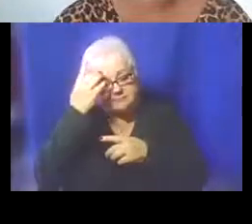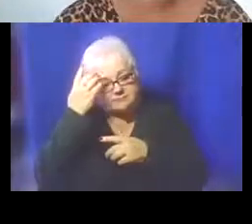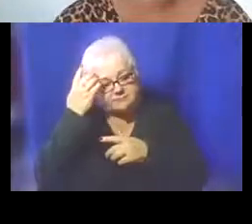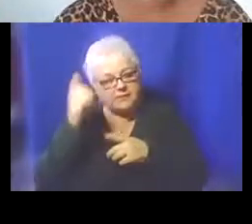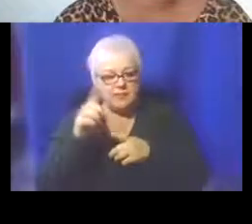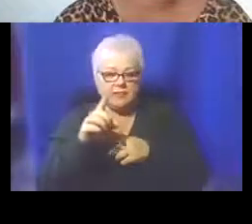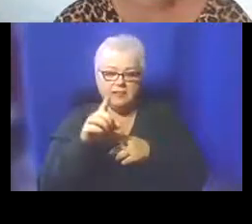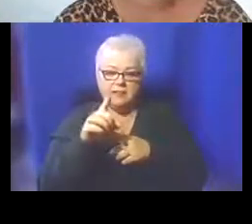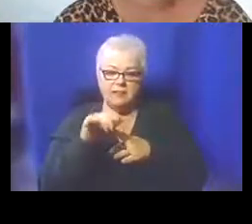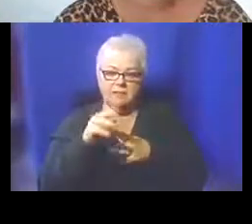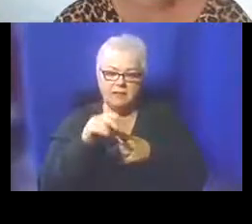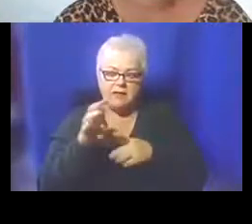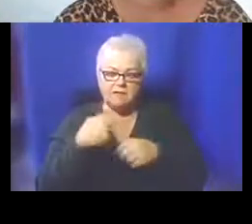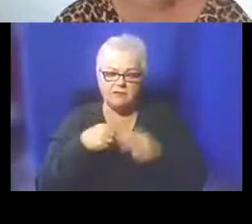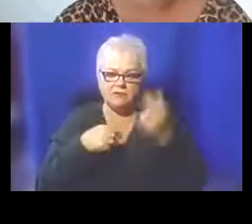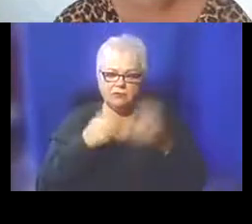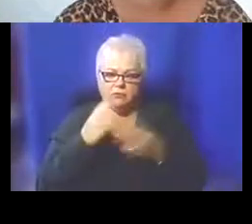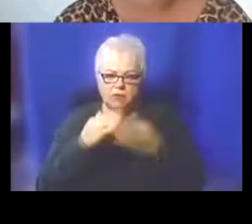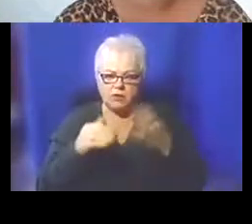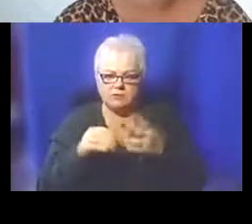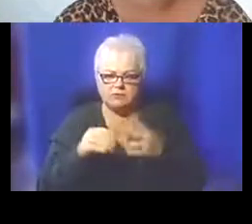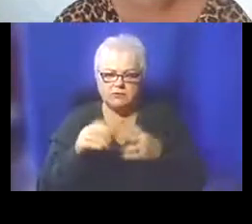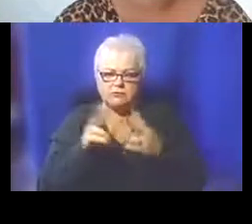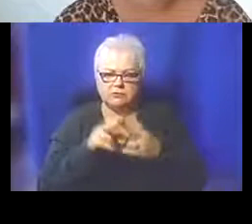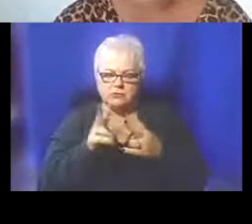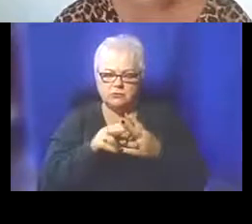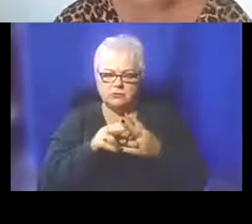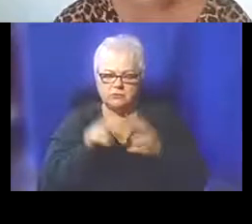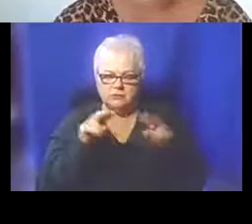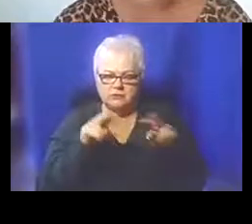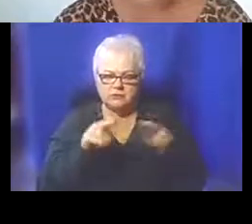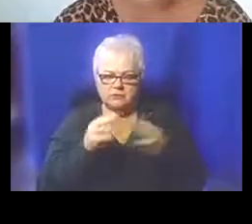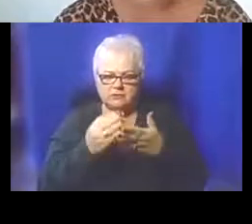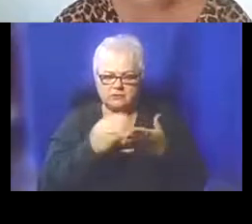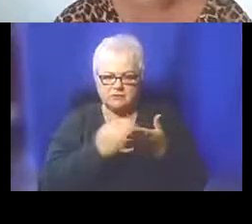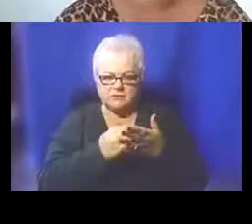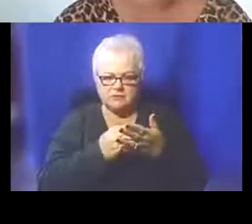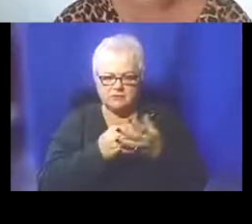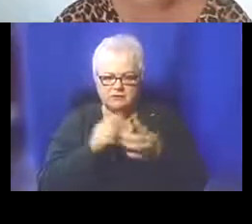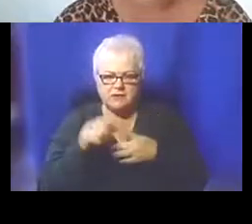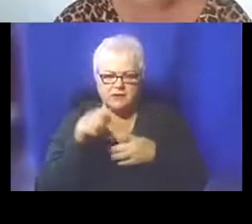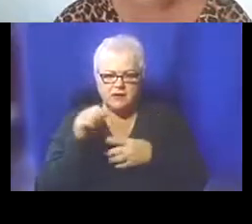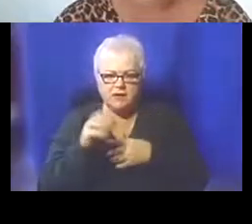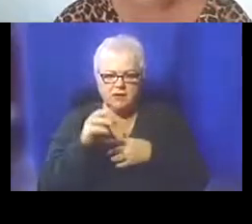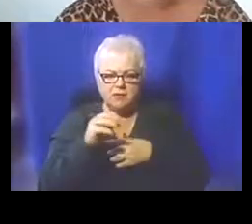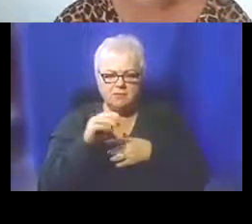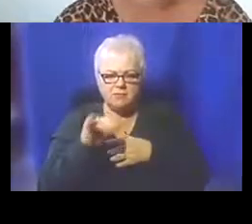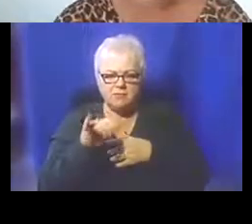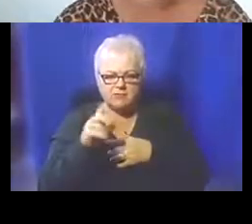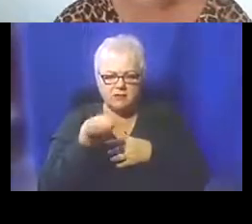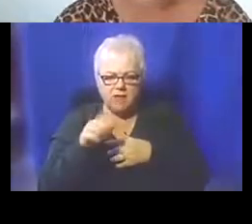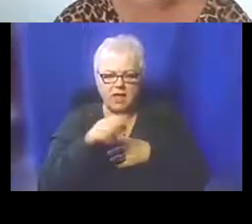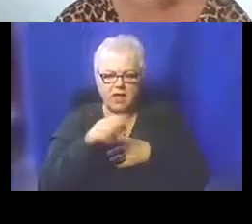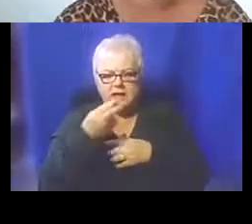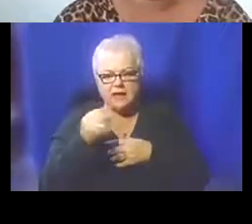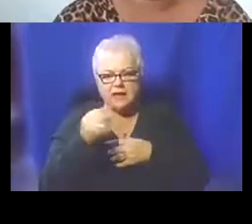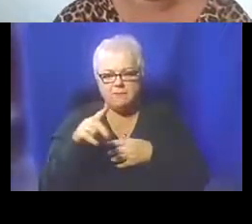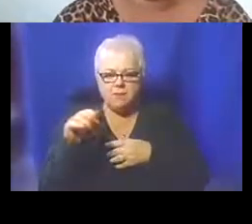parts to it, but two in particular that we'll be looking at in this course are the amygdala and the